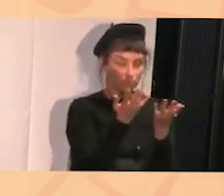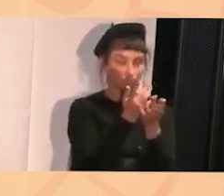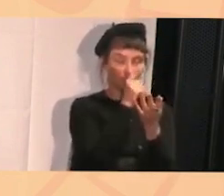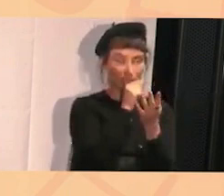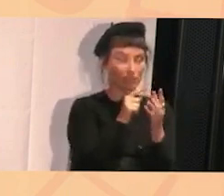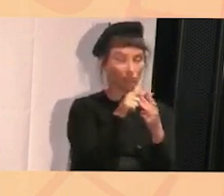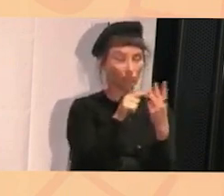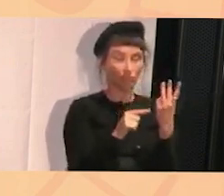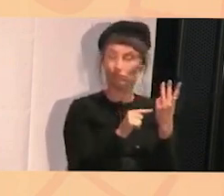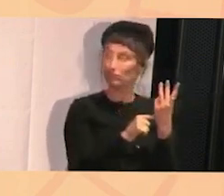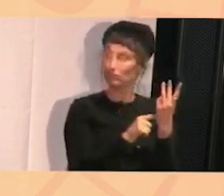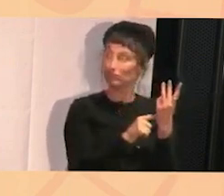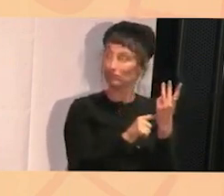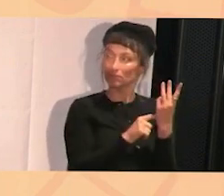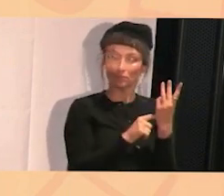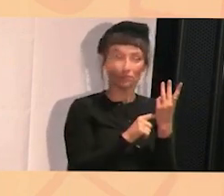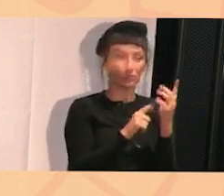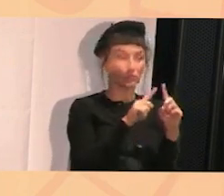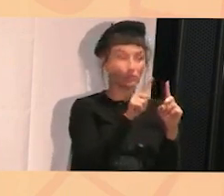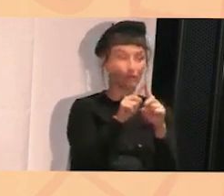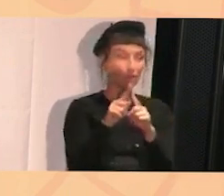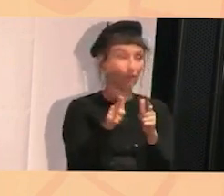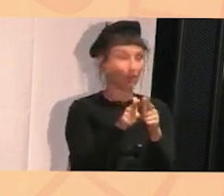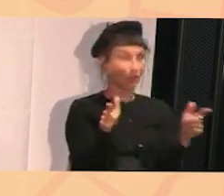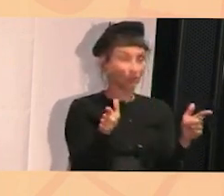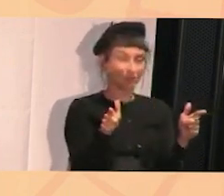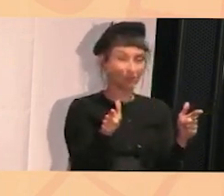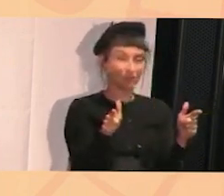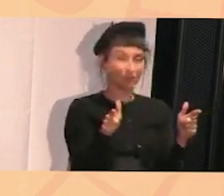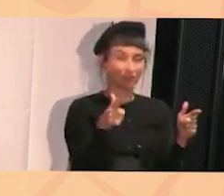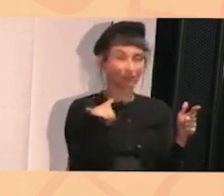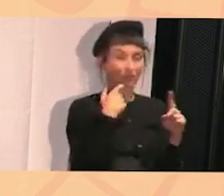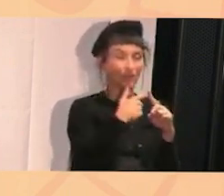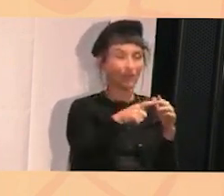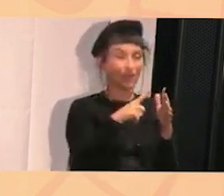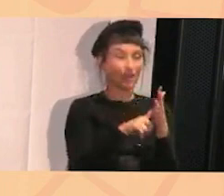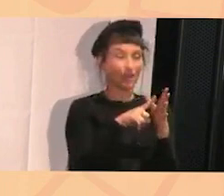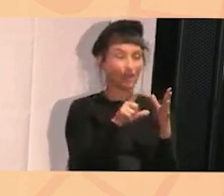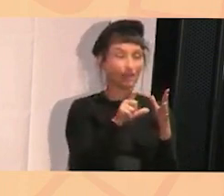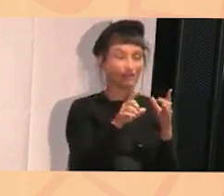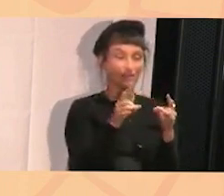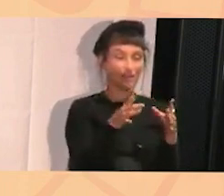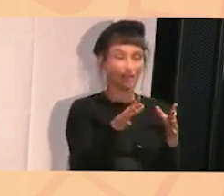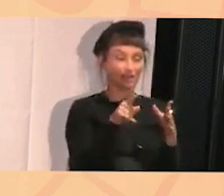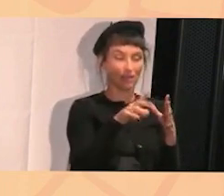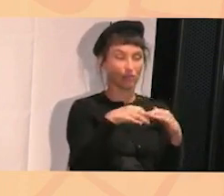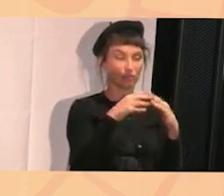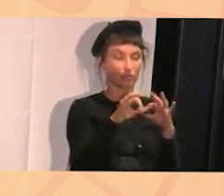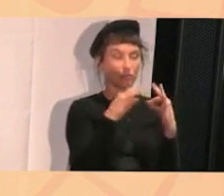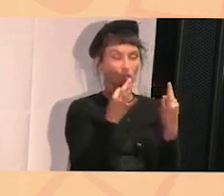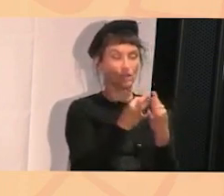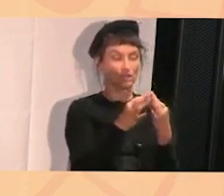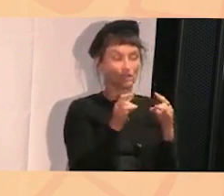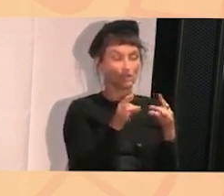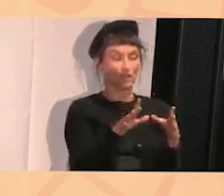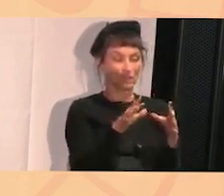lots of, all different languages, because when CALAC started, CALAC is an organisation where it was started